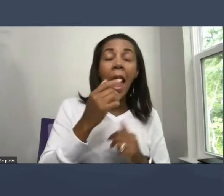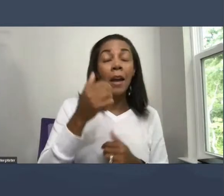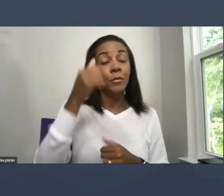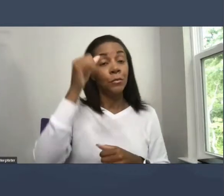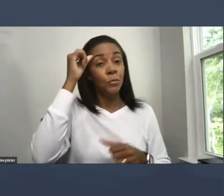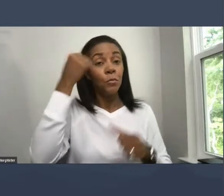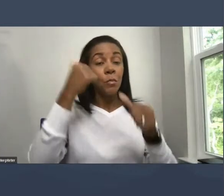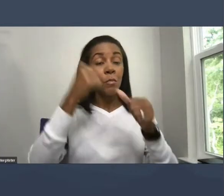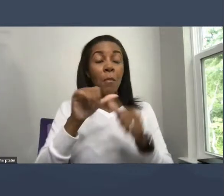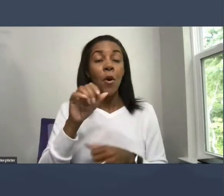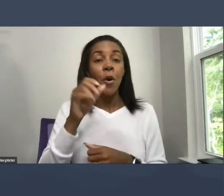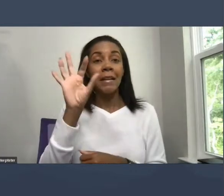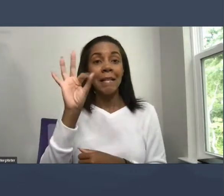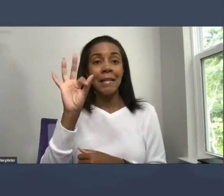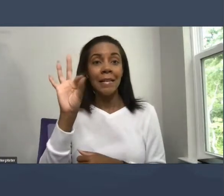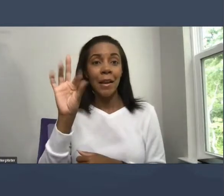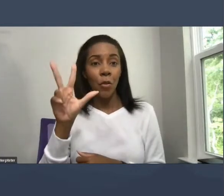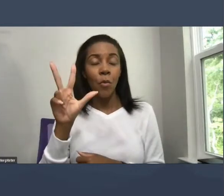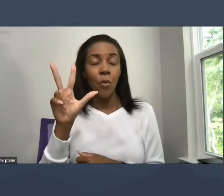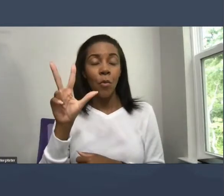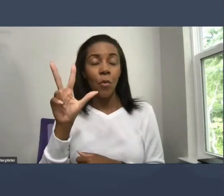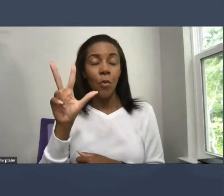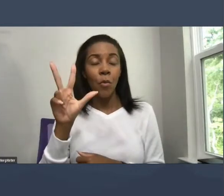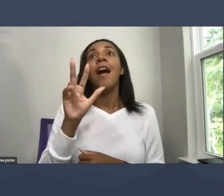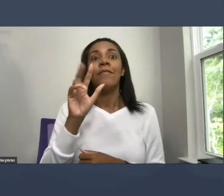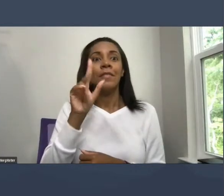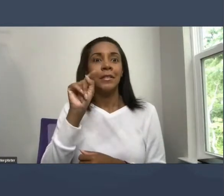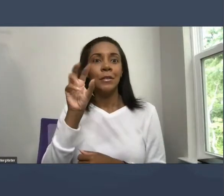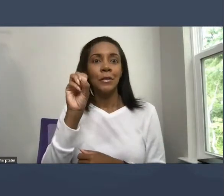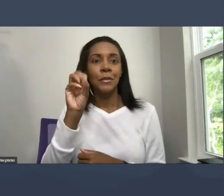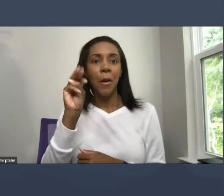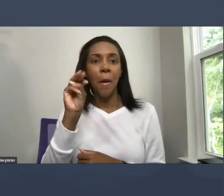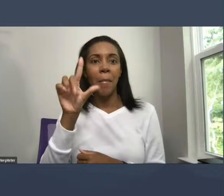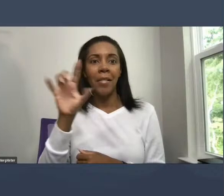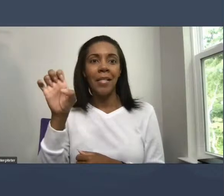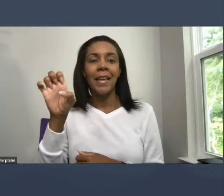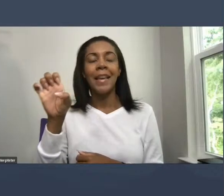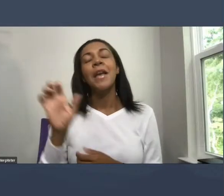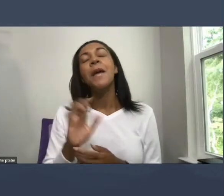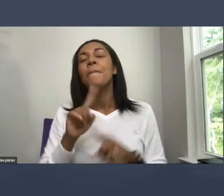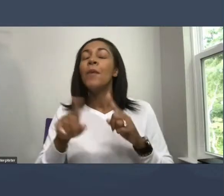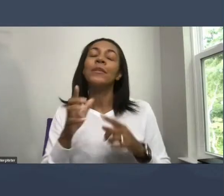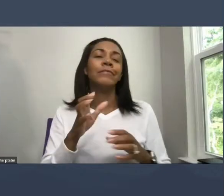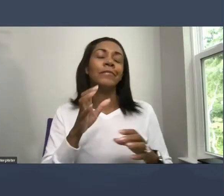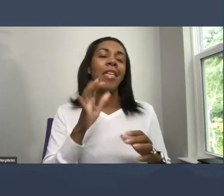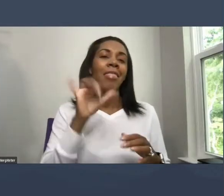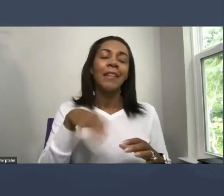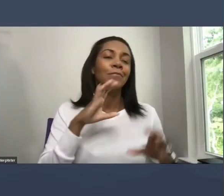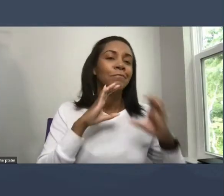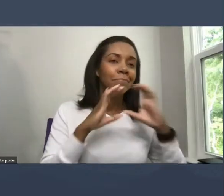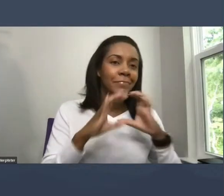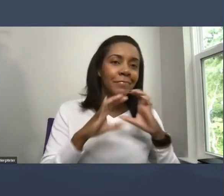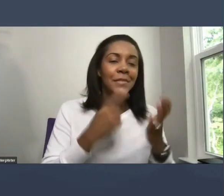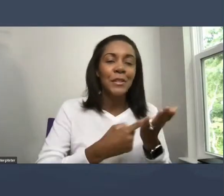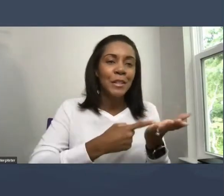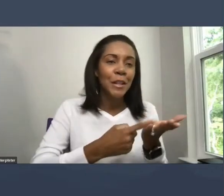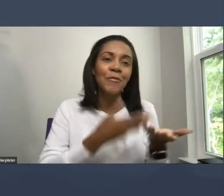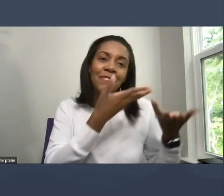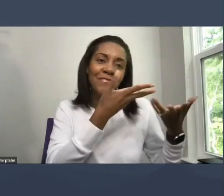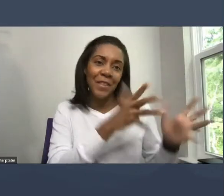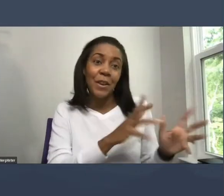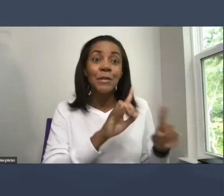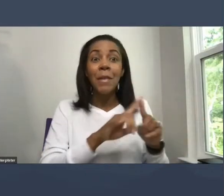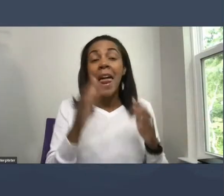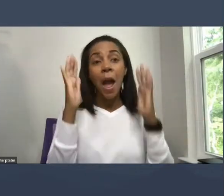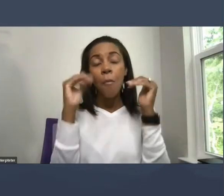Tom Lee. So I have a big interest in how this goes, Carol, but that's a conversation we've already had. And I hope I don't